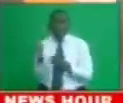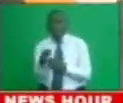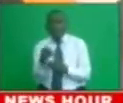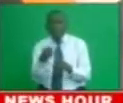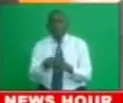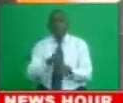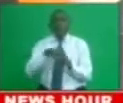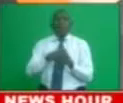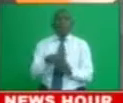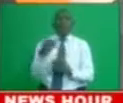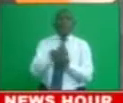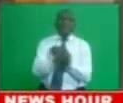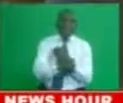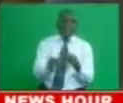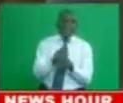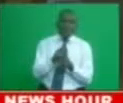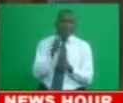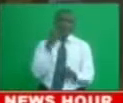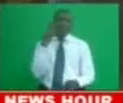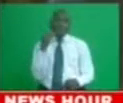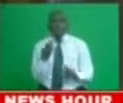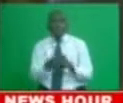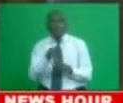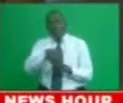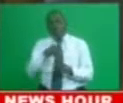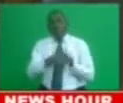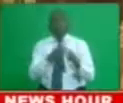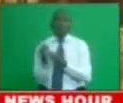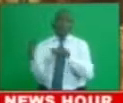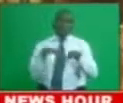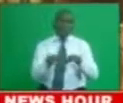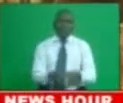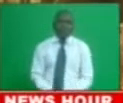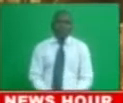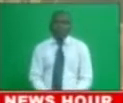from the member countries and experts from around the world.